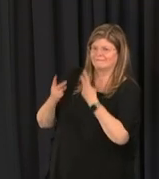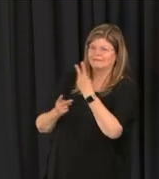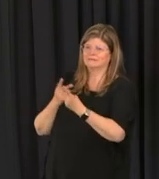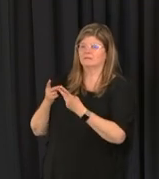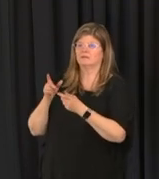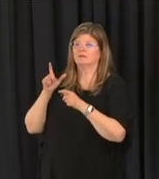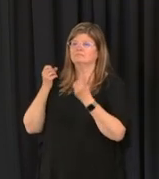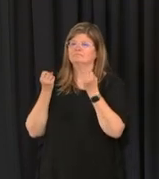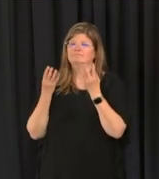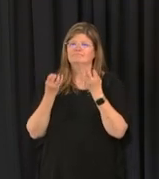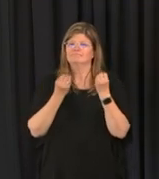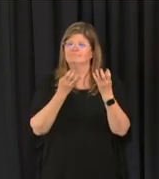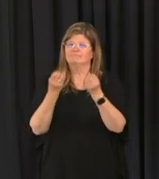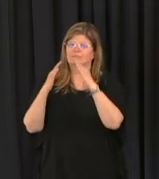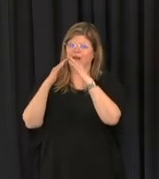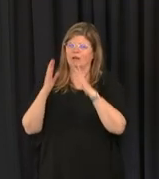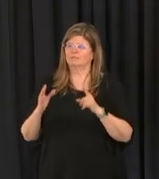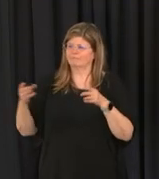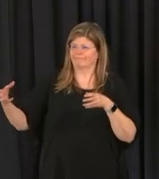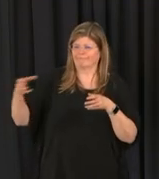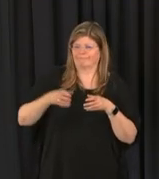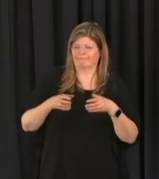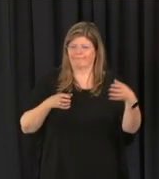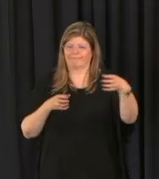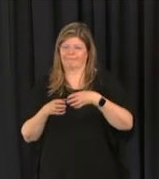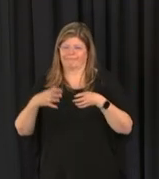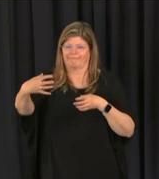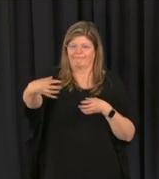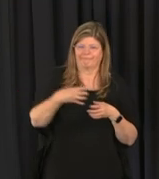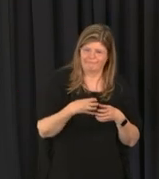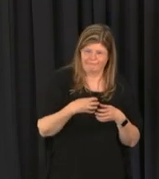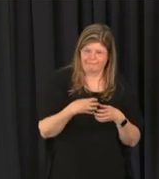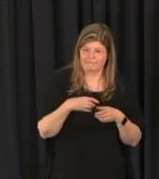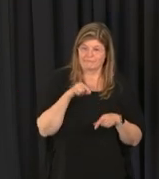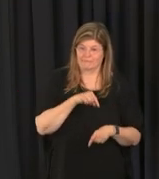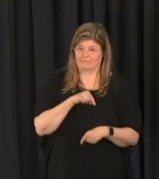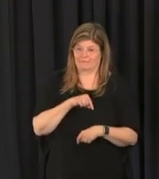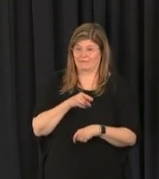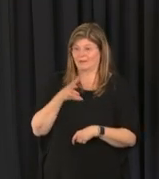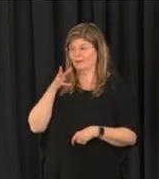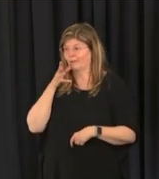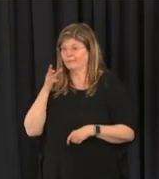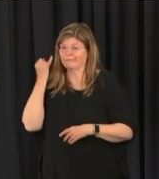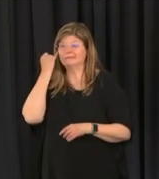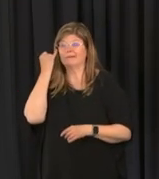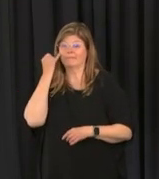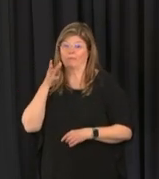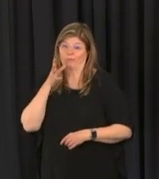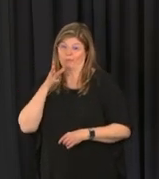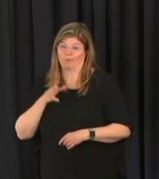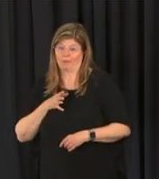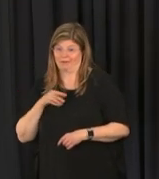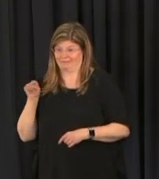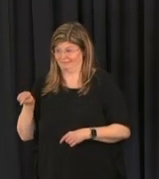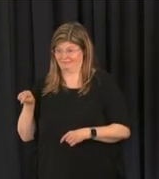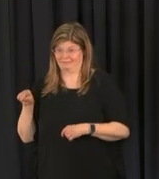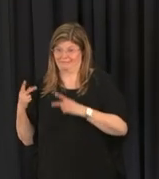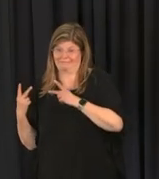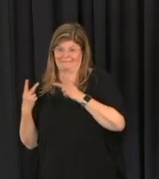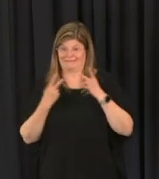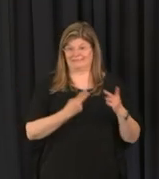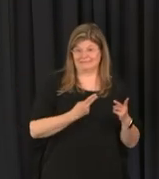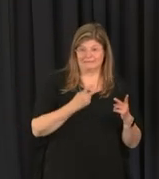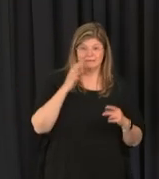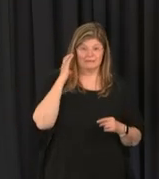multiple households. So the best example we give here is that a fully vaccinated woman visits her unvaccinated